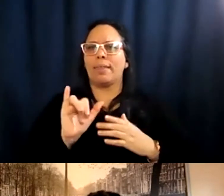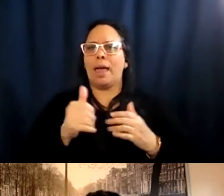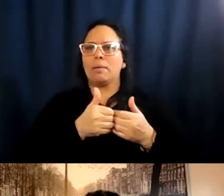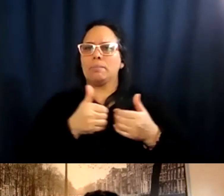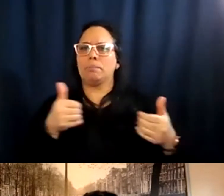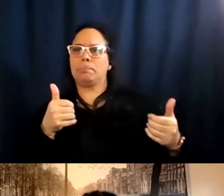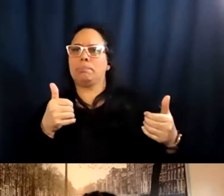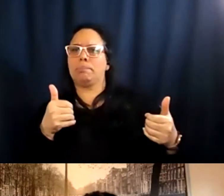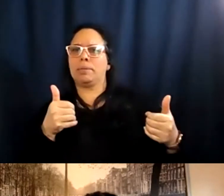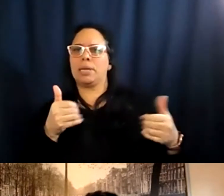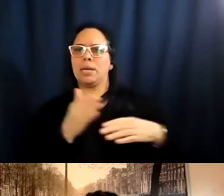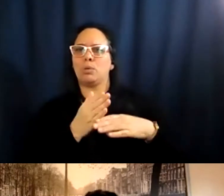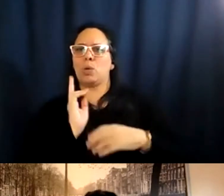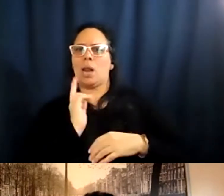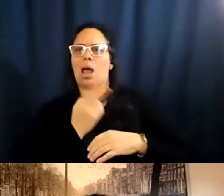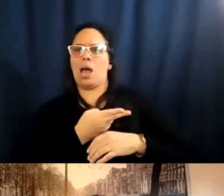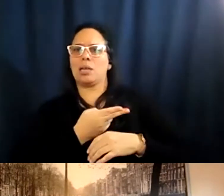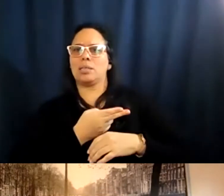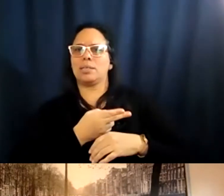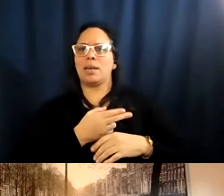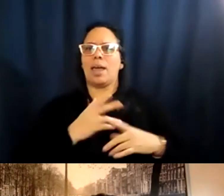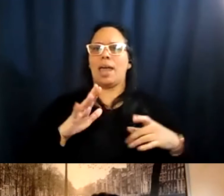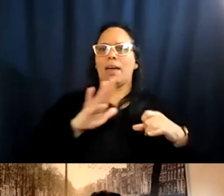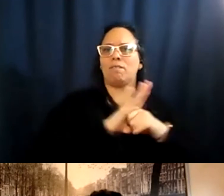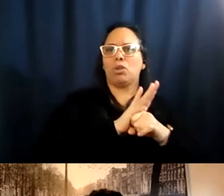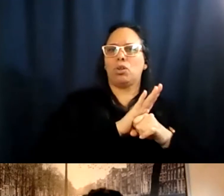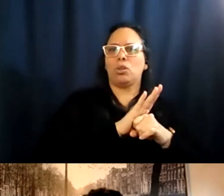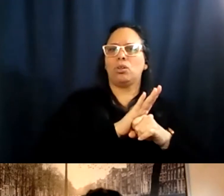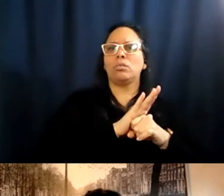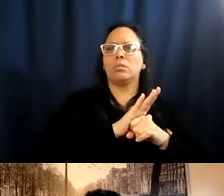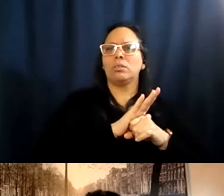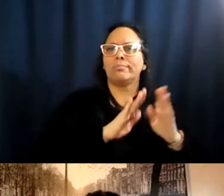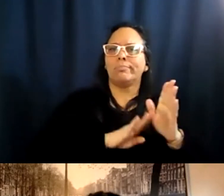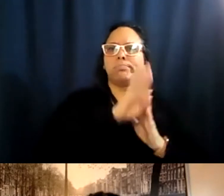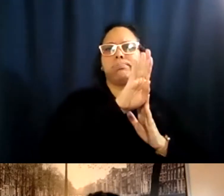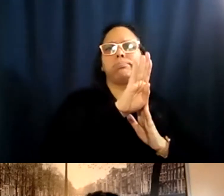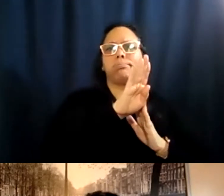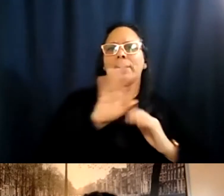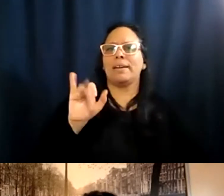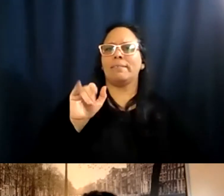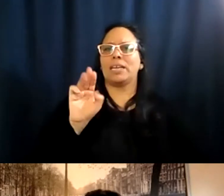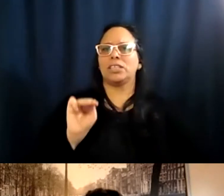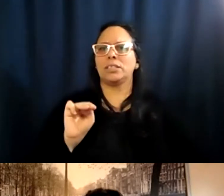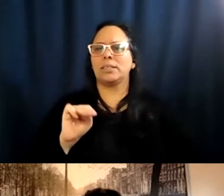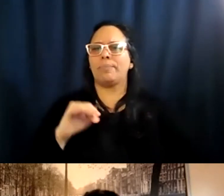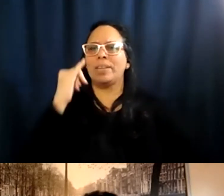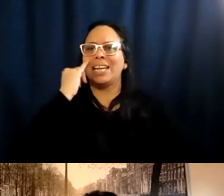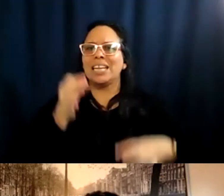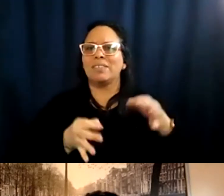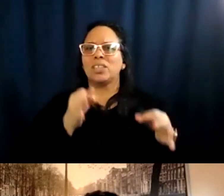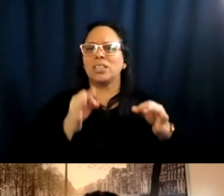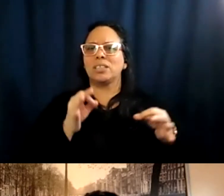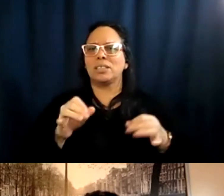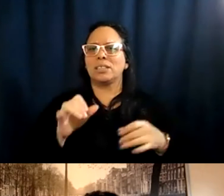our free and fair election, Trump would have succeeded in holding on to the office by force.